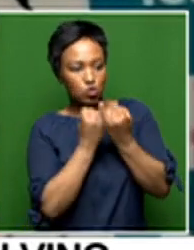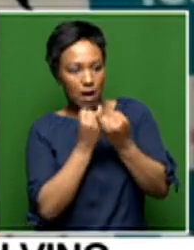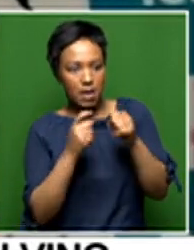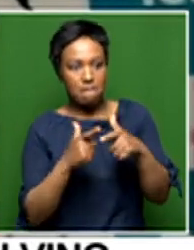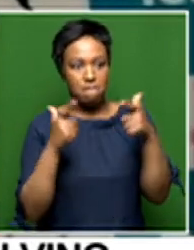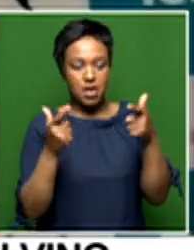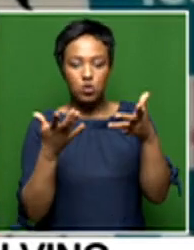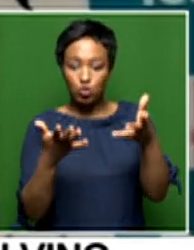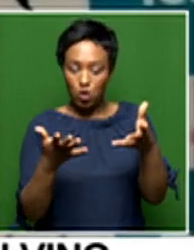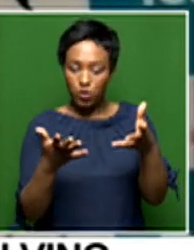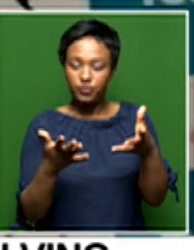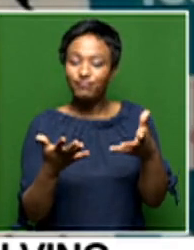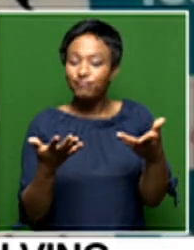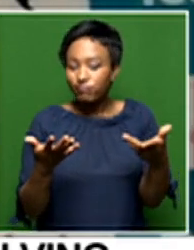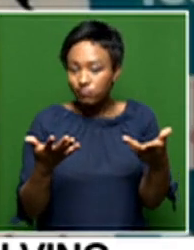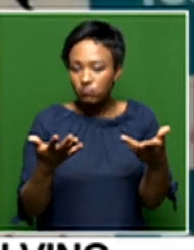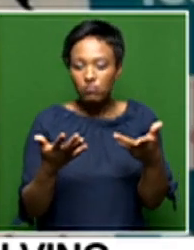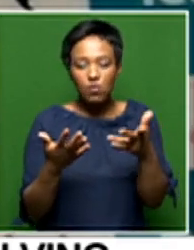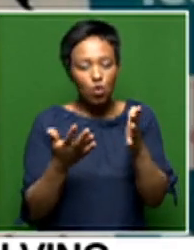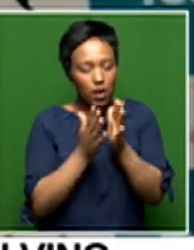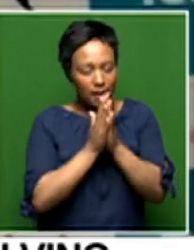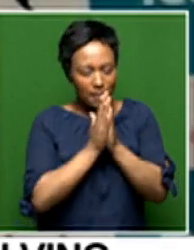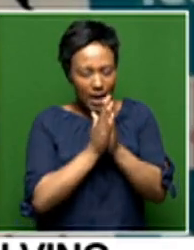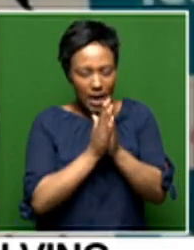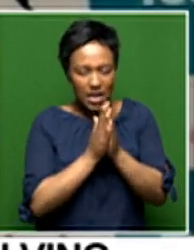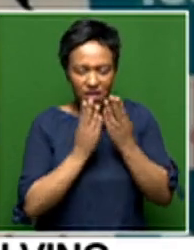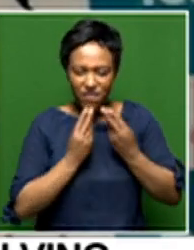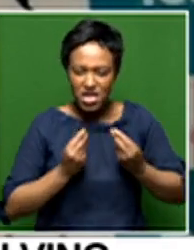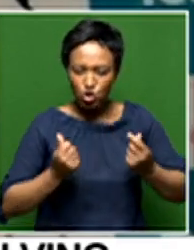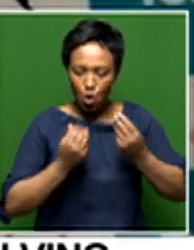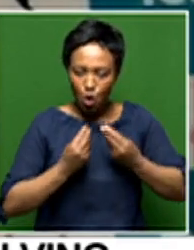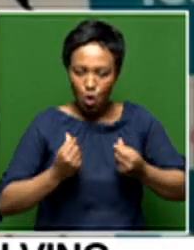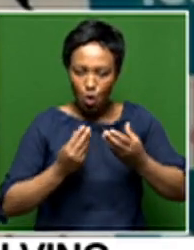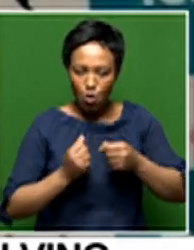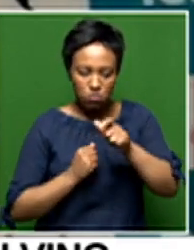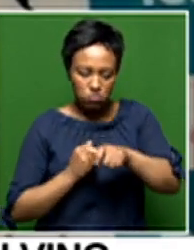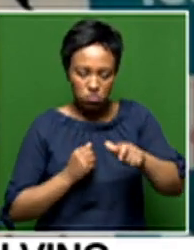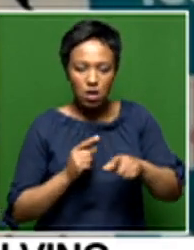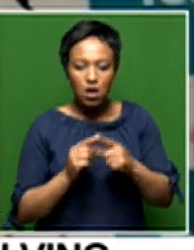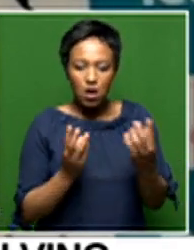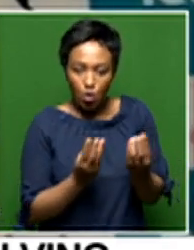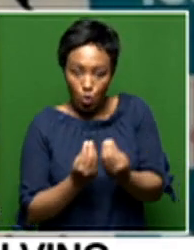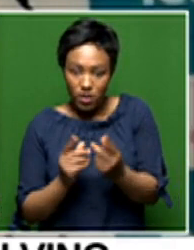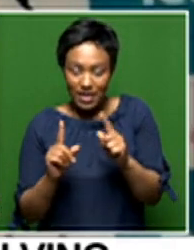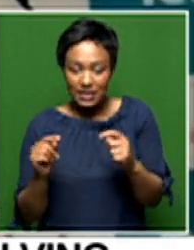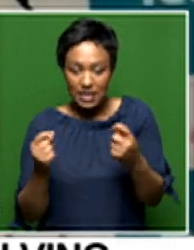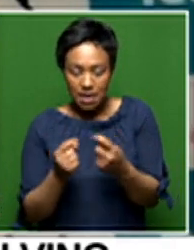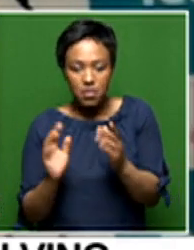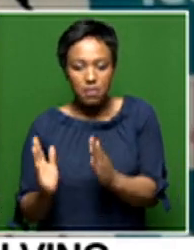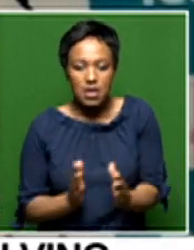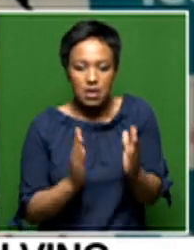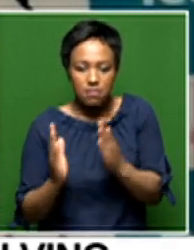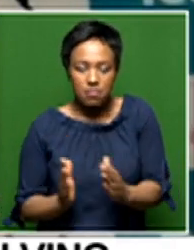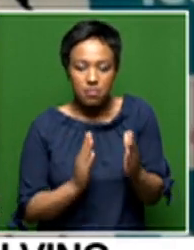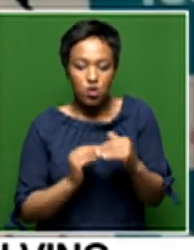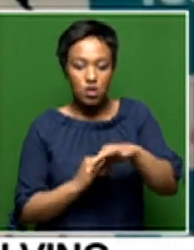one. And it's going. We're going to pray that, you know, the physios that are coming in with the team and the preparations that